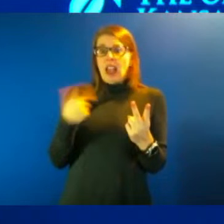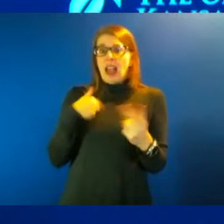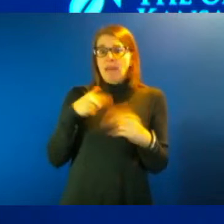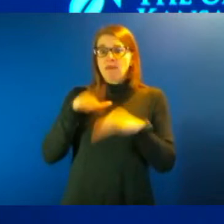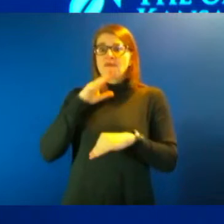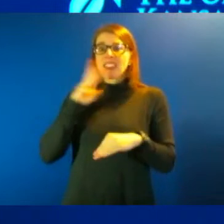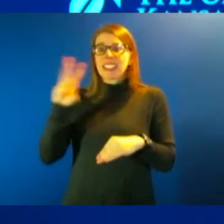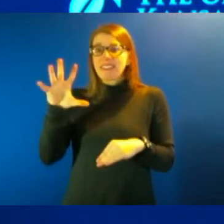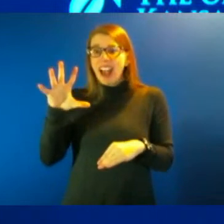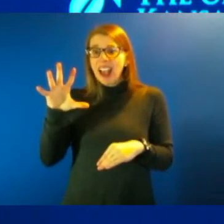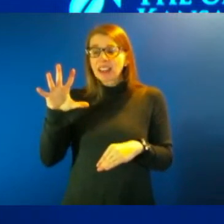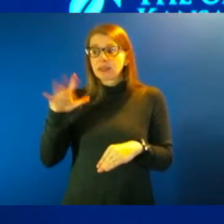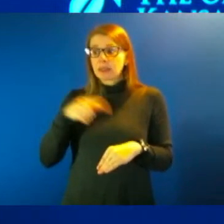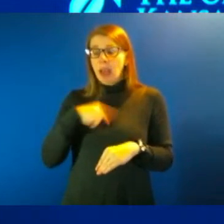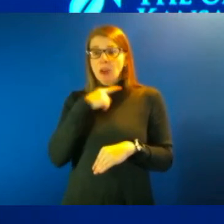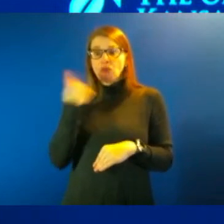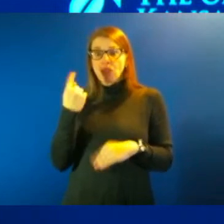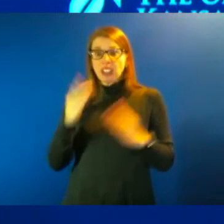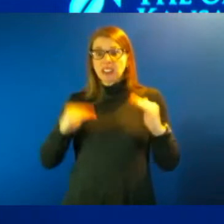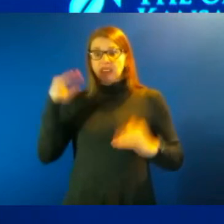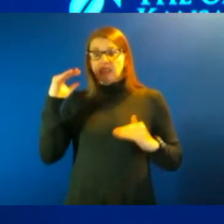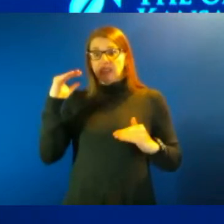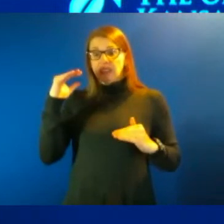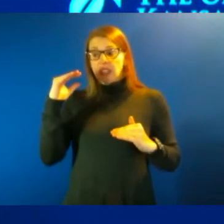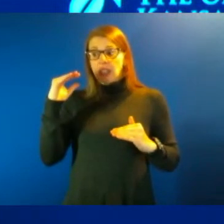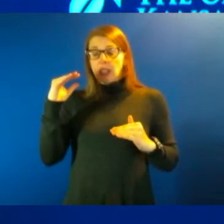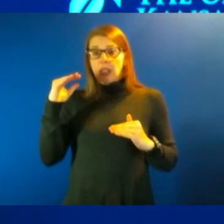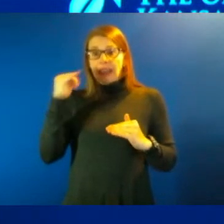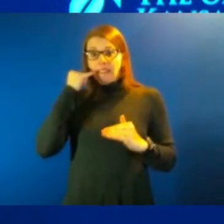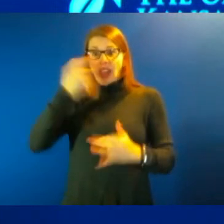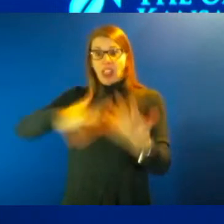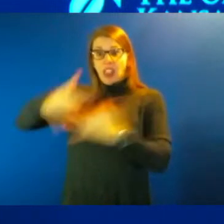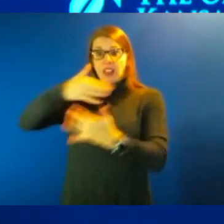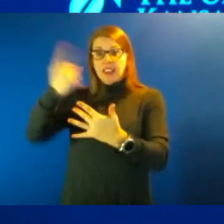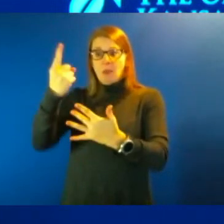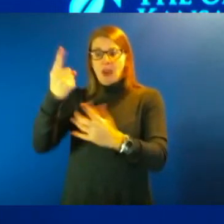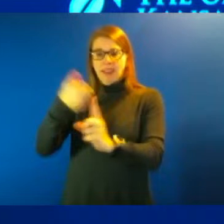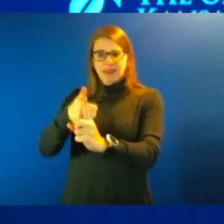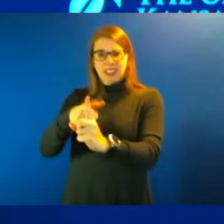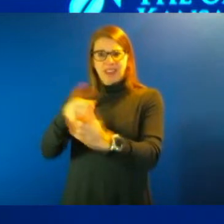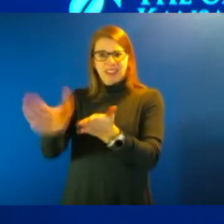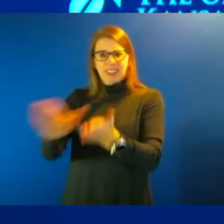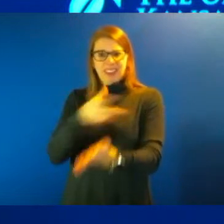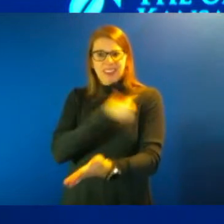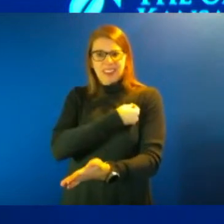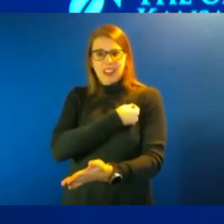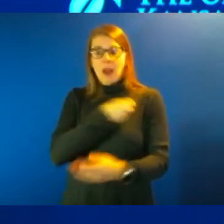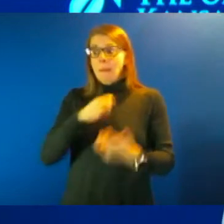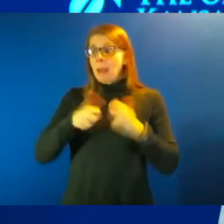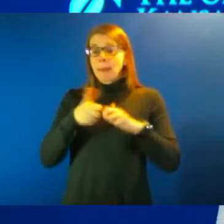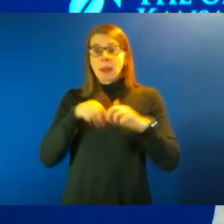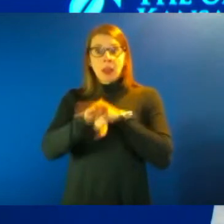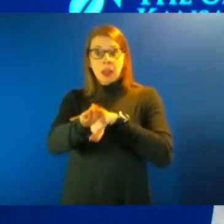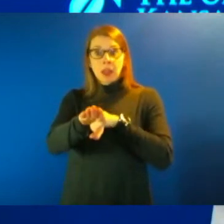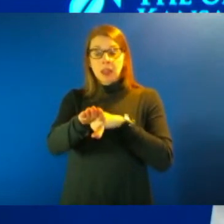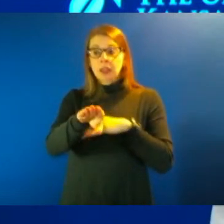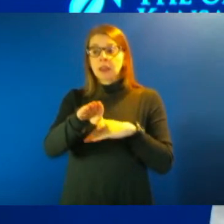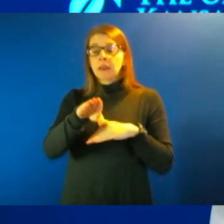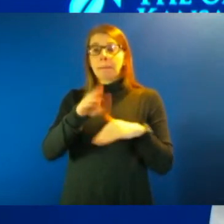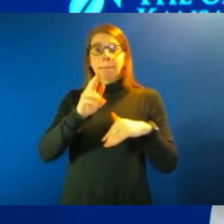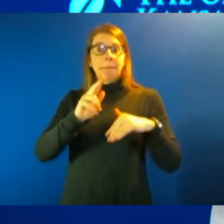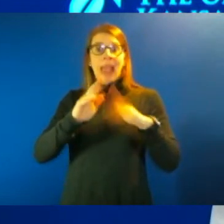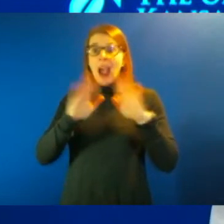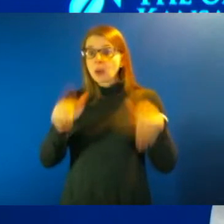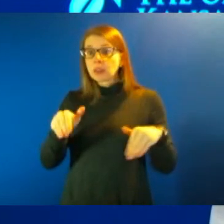And I'm fully vaccinated. And so, I think the problem is you'd go inside, someone may not have